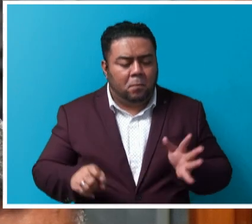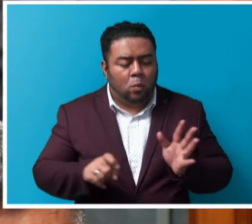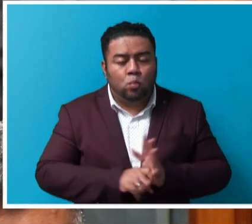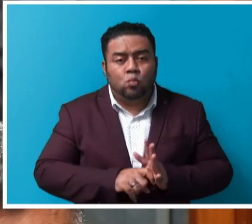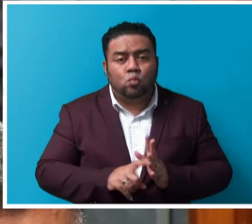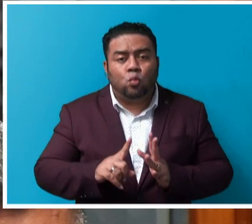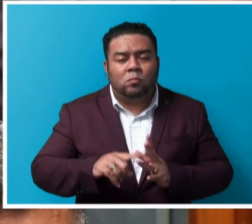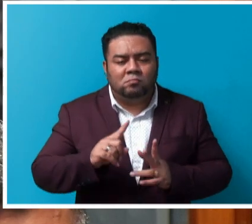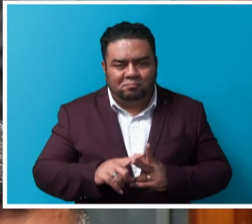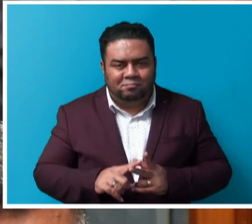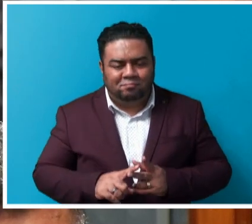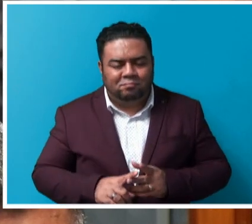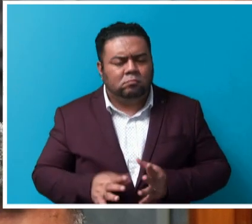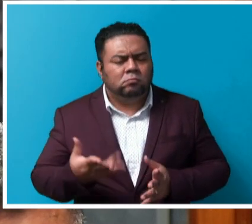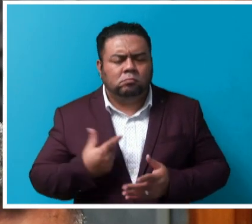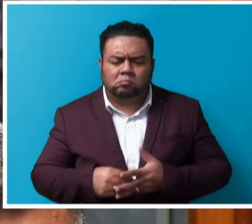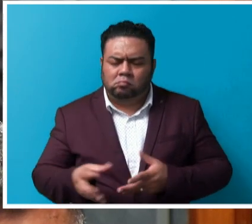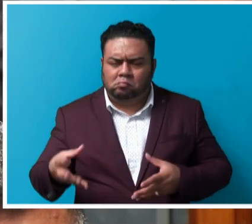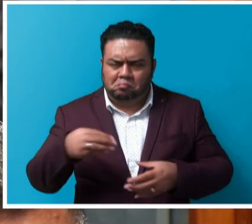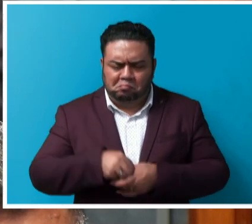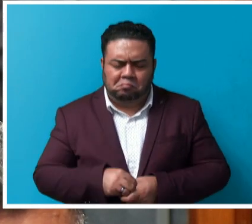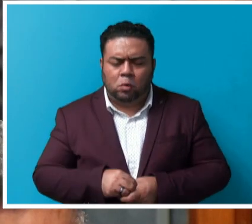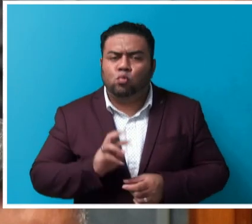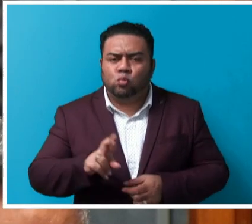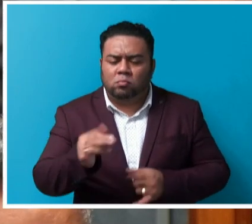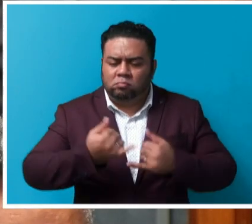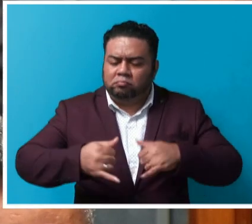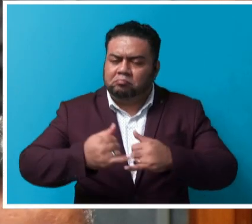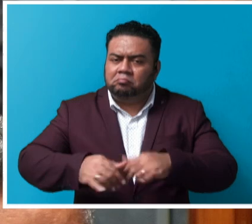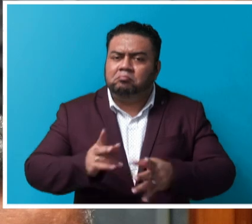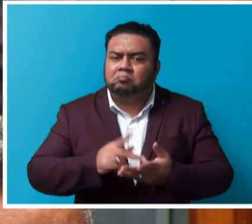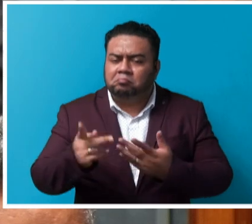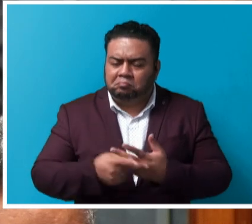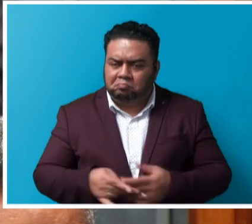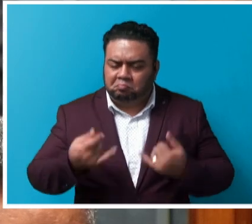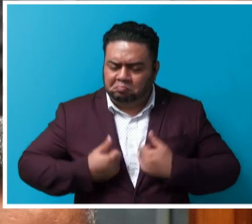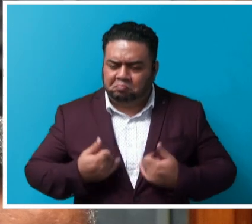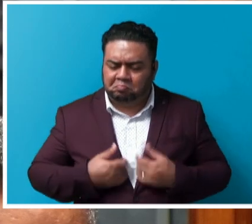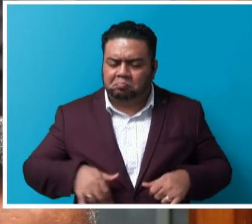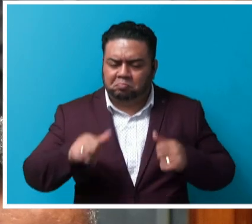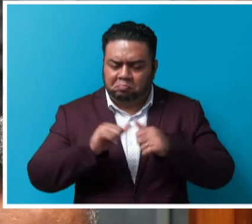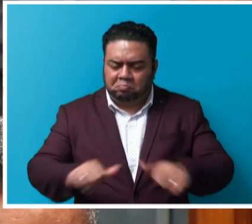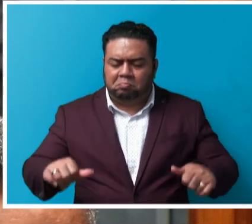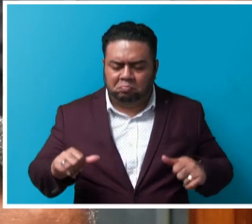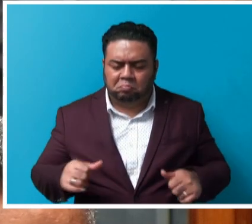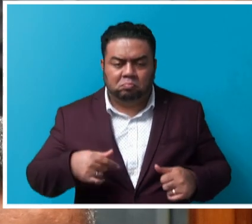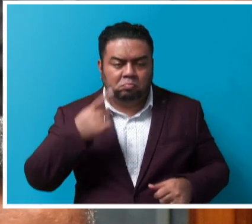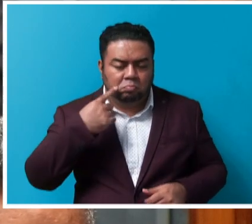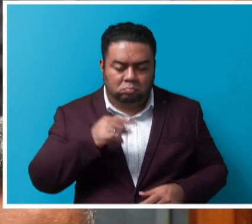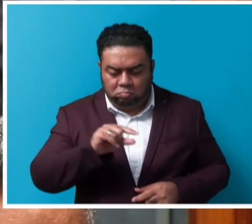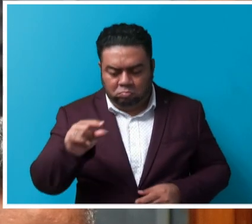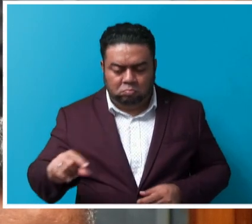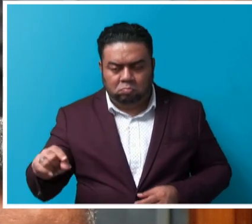are intended to complement various initiatives implemented by the Ministry of Agriculture and Waterways